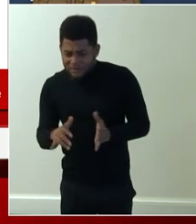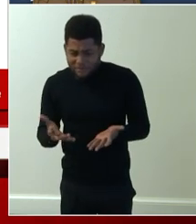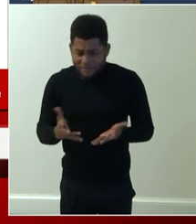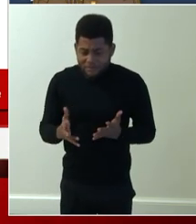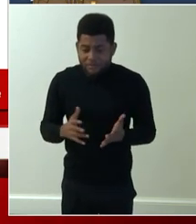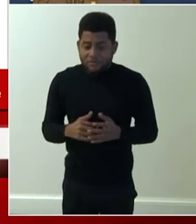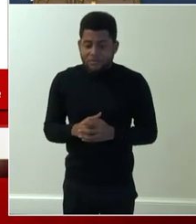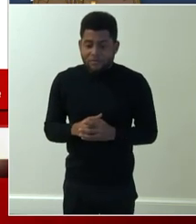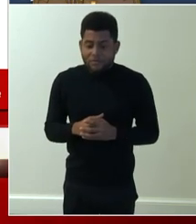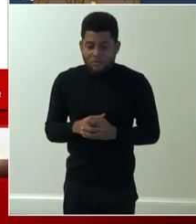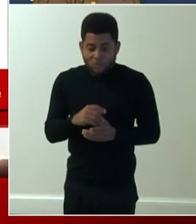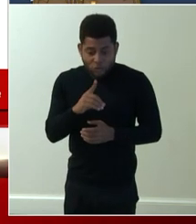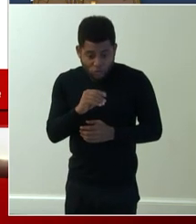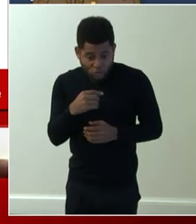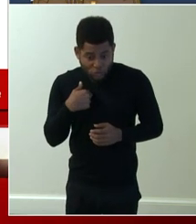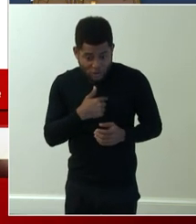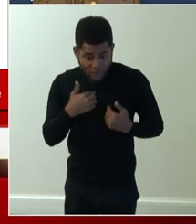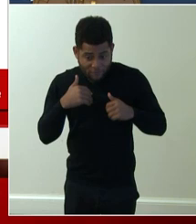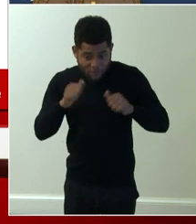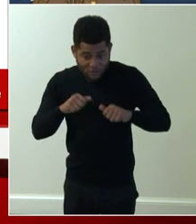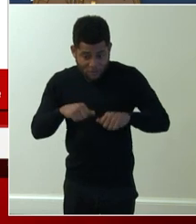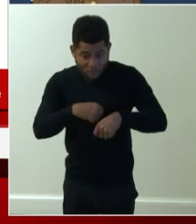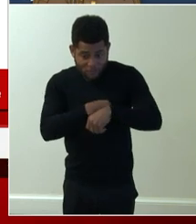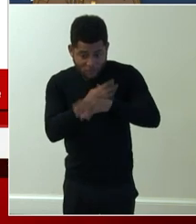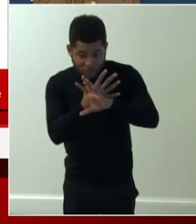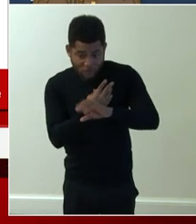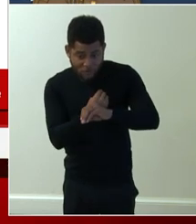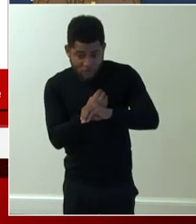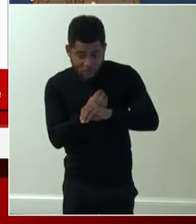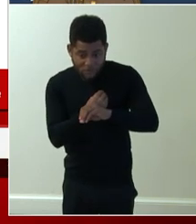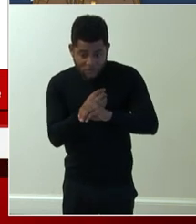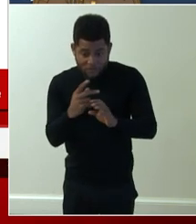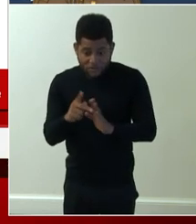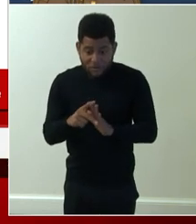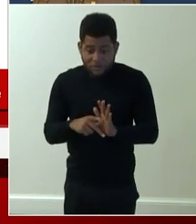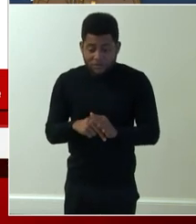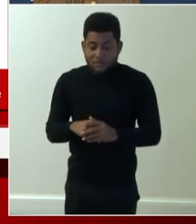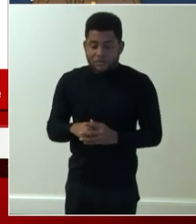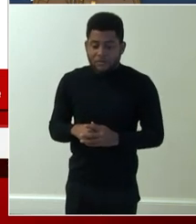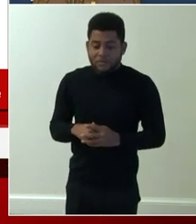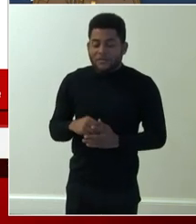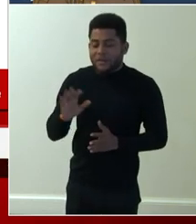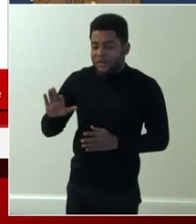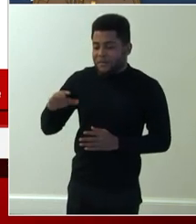virtual policy. So don't expect for us to say,